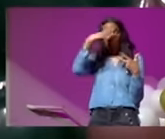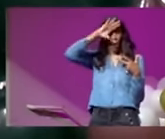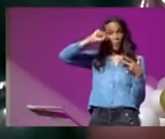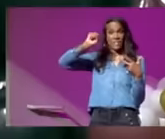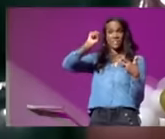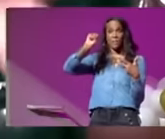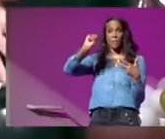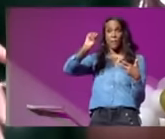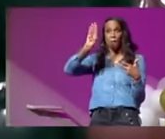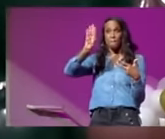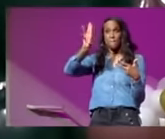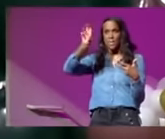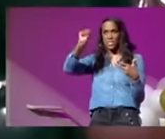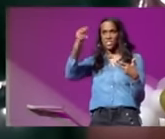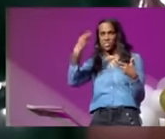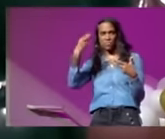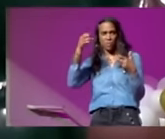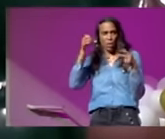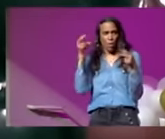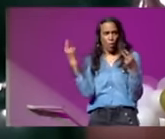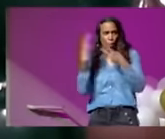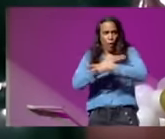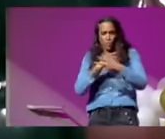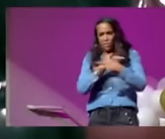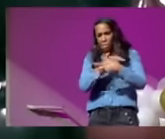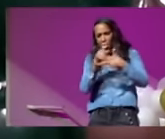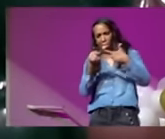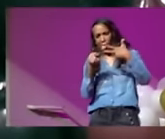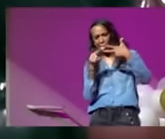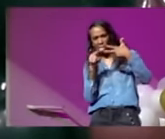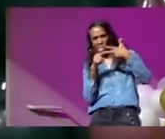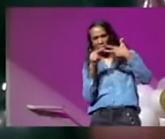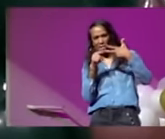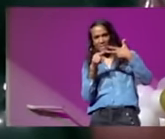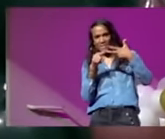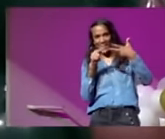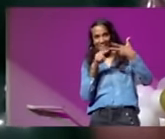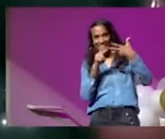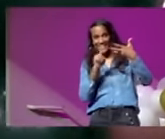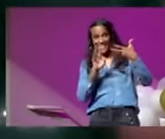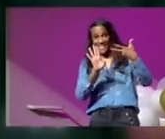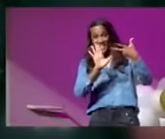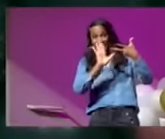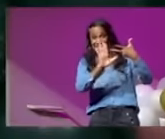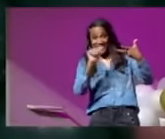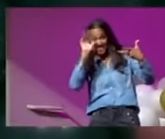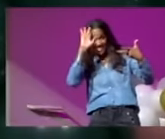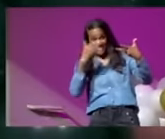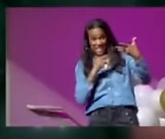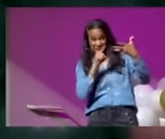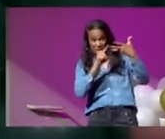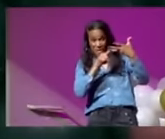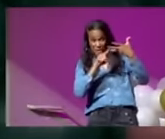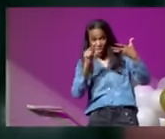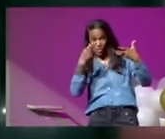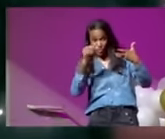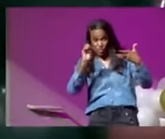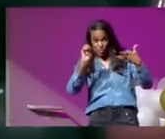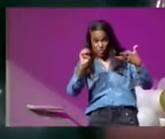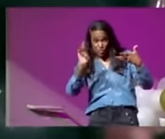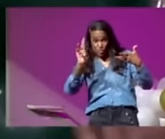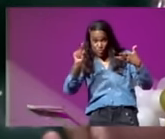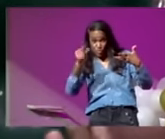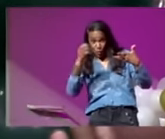being kinder and gentler. And then Daddy Bush has George W. Bush. And before you know it, here